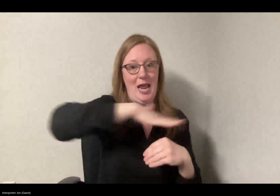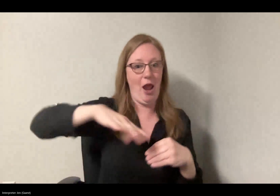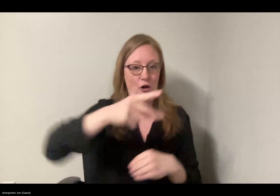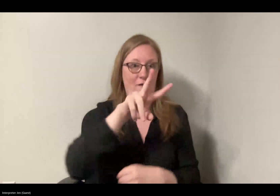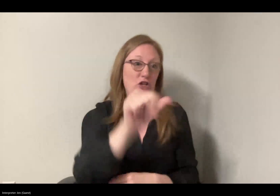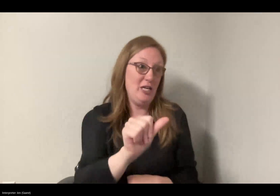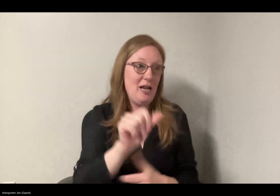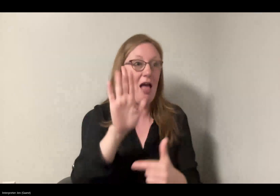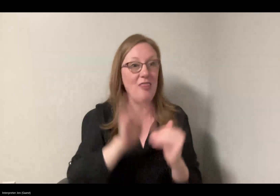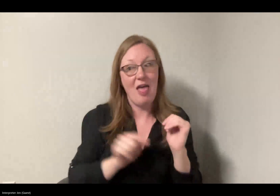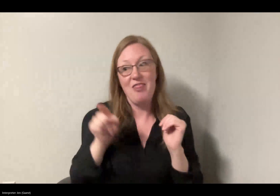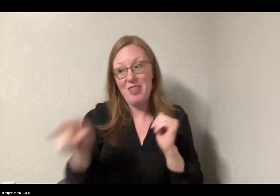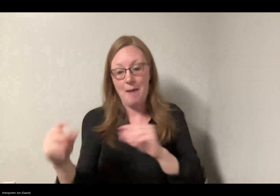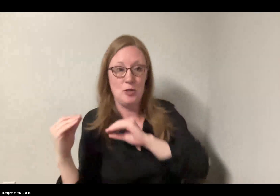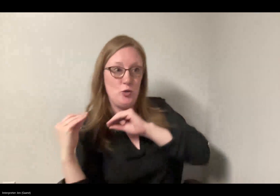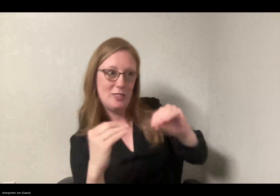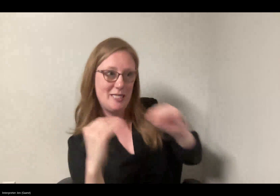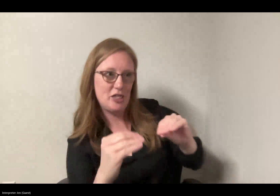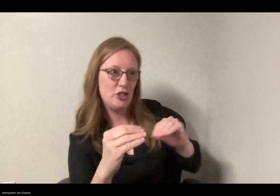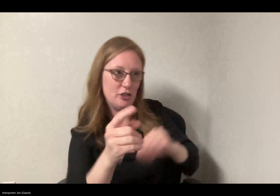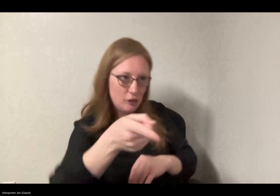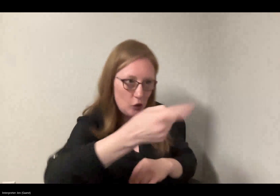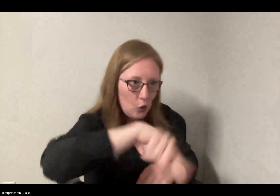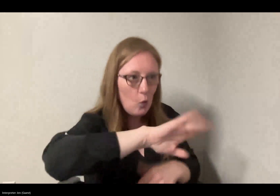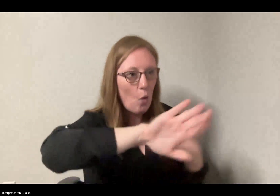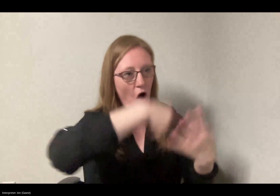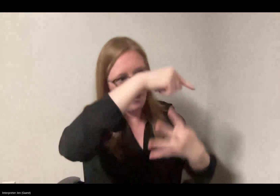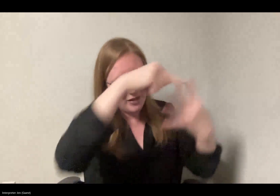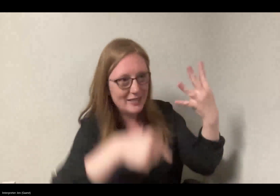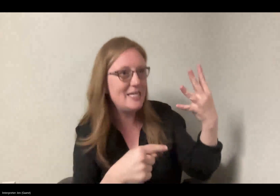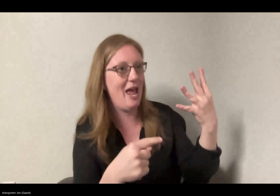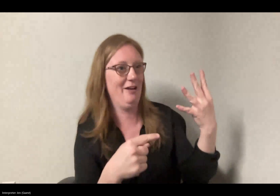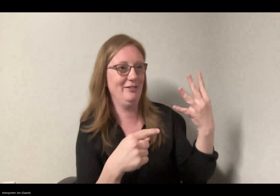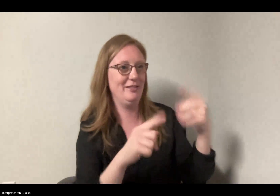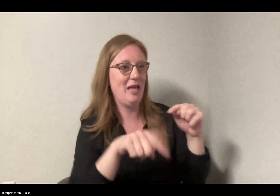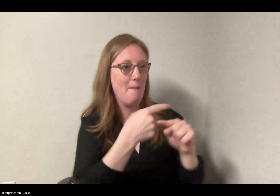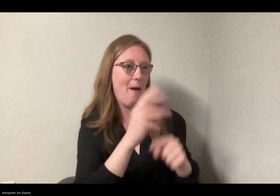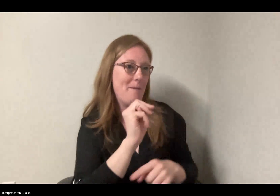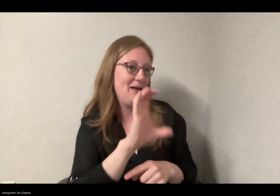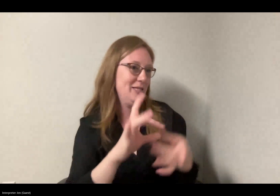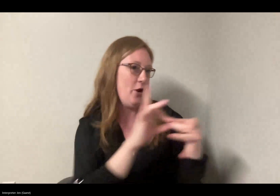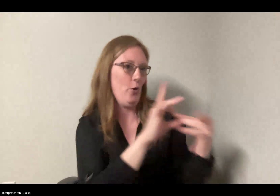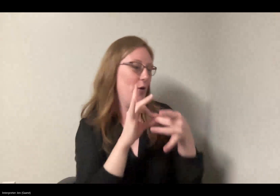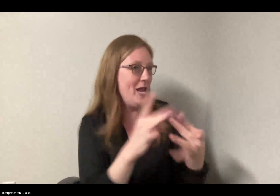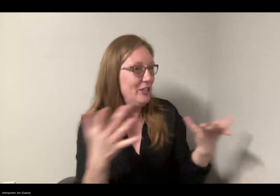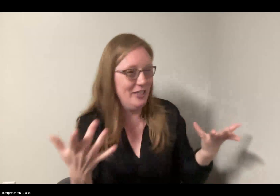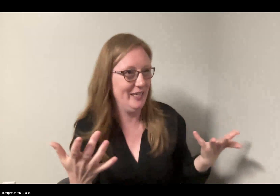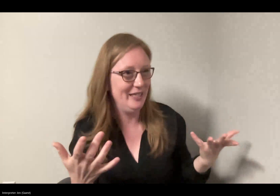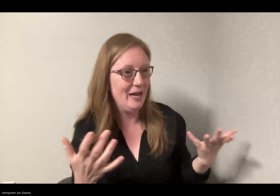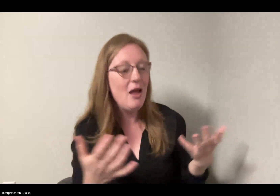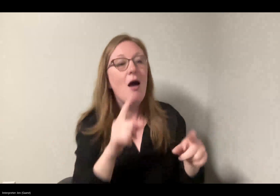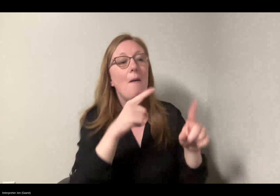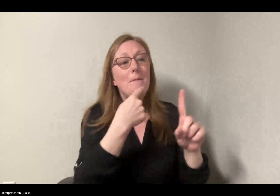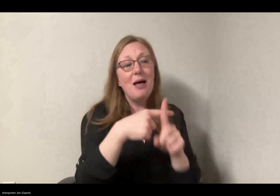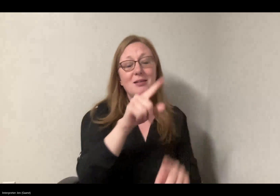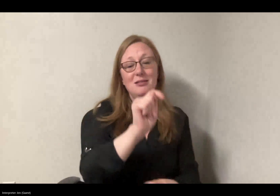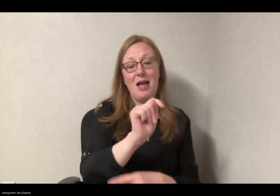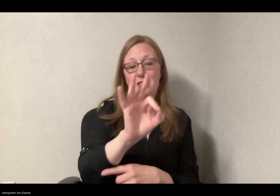Virginia than it's teaching them how to all this detail about mass care and coordination. Plus, the task force